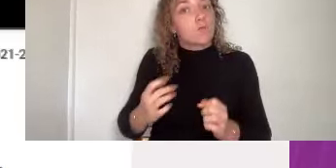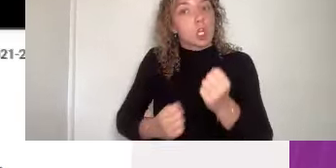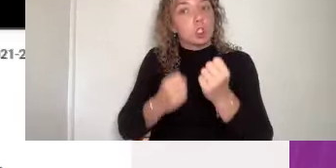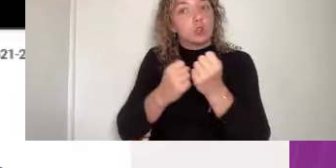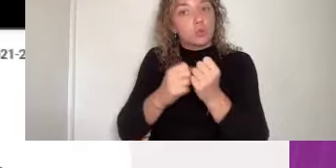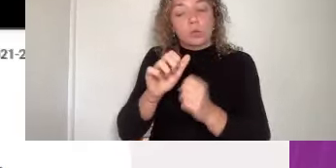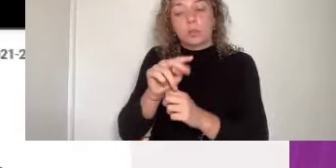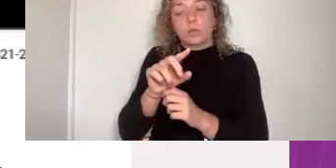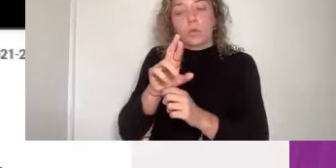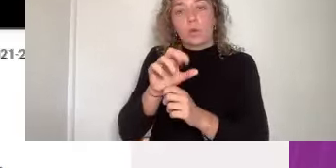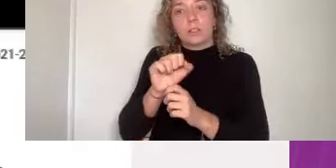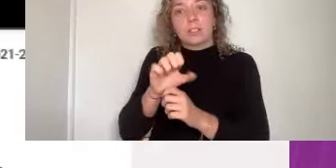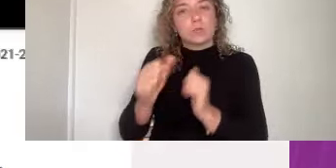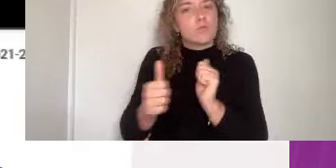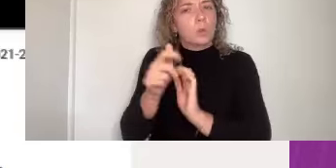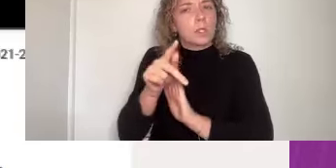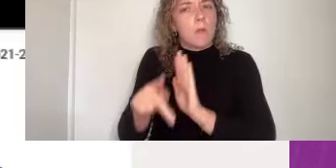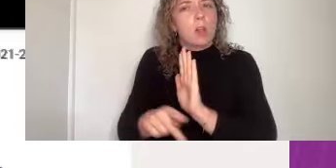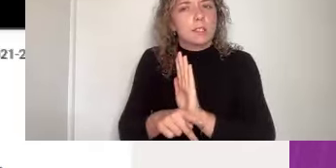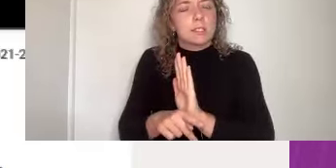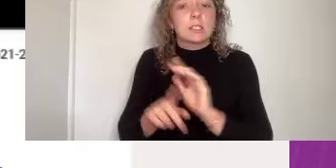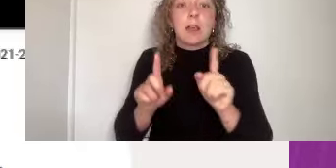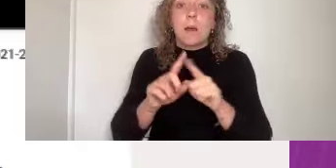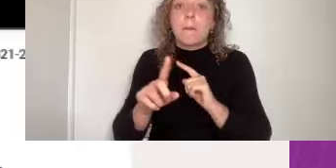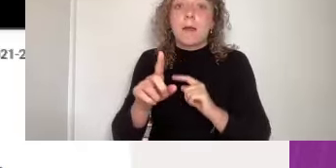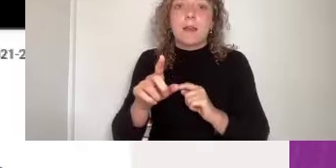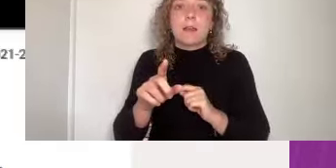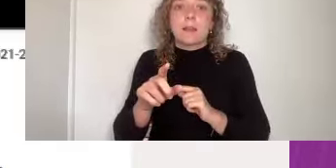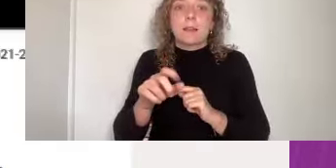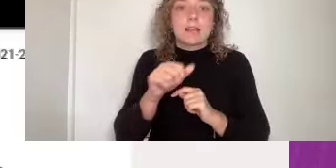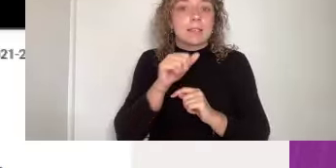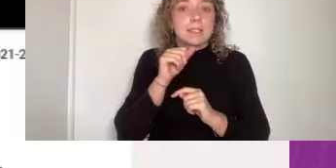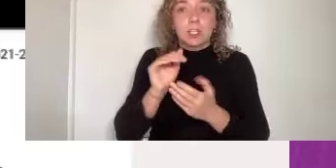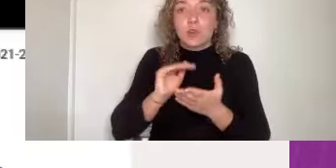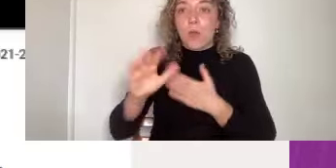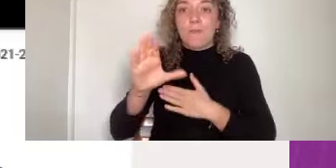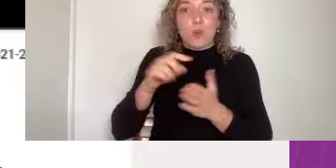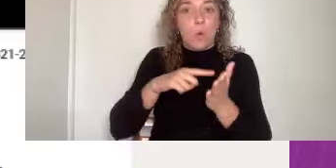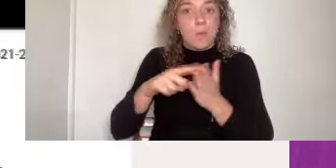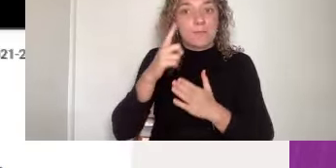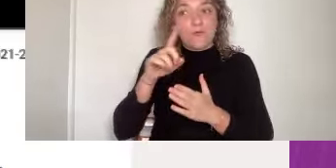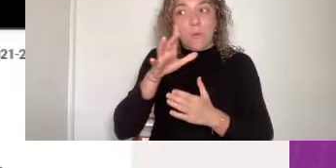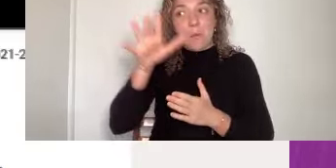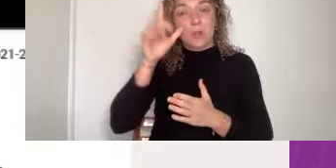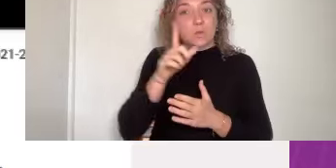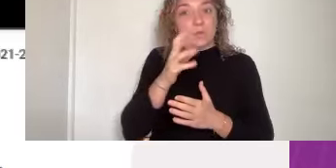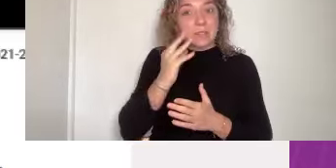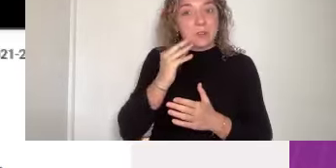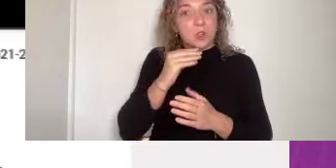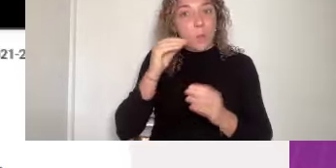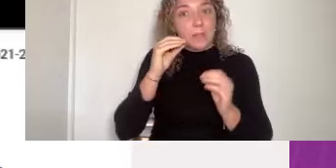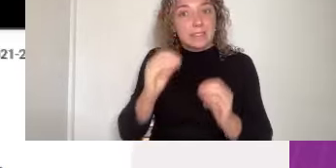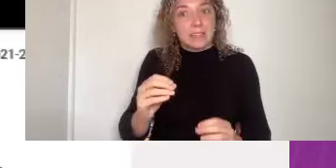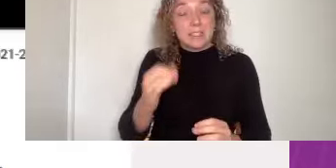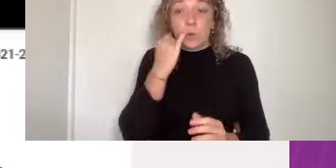these policies, but does not waive co-payments for parents experiencing homelessness. So if you